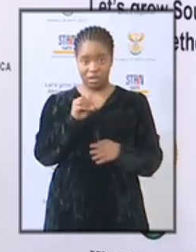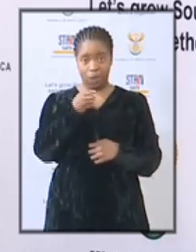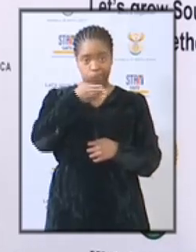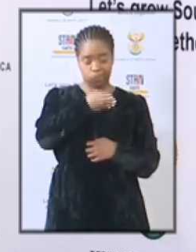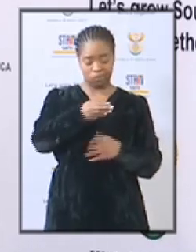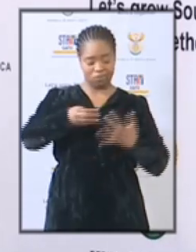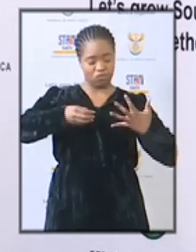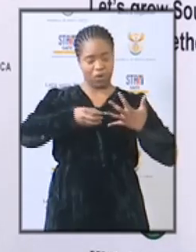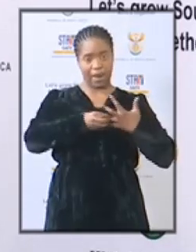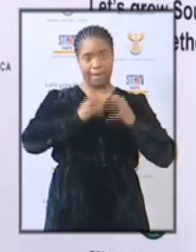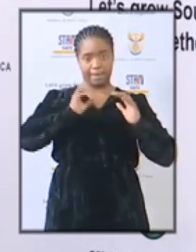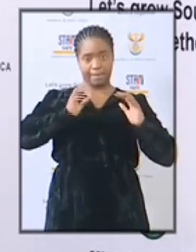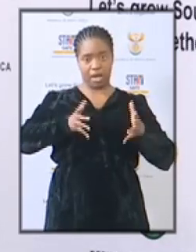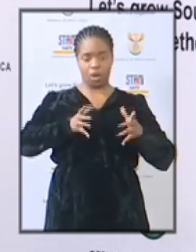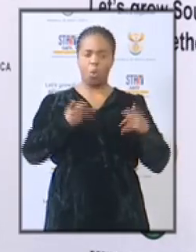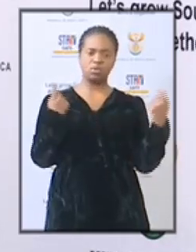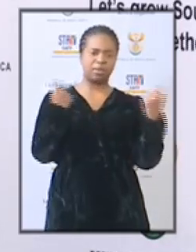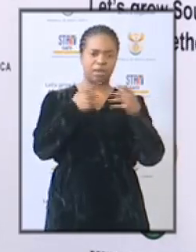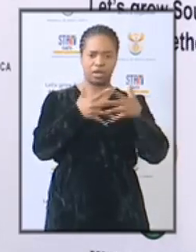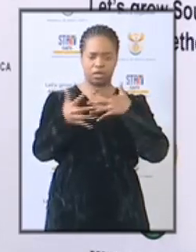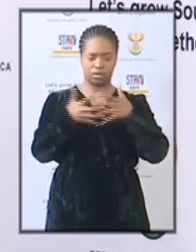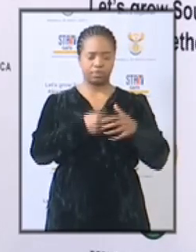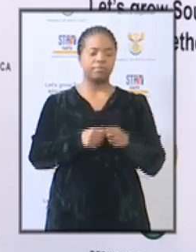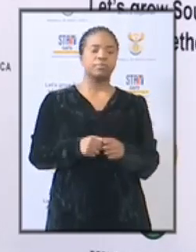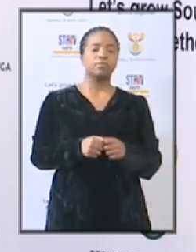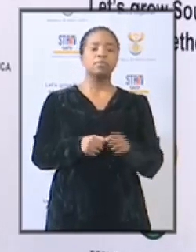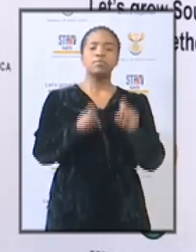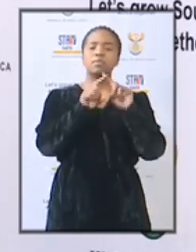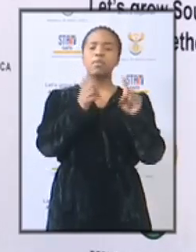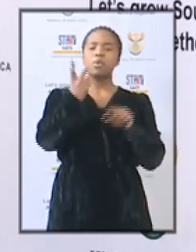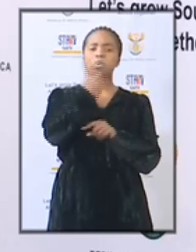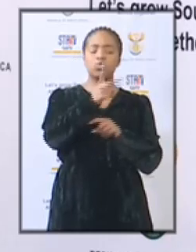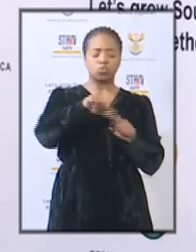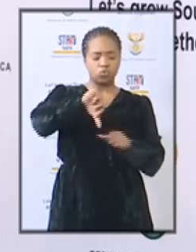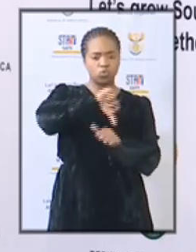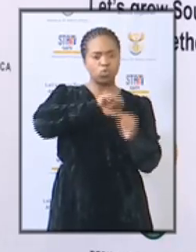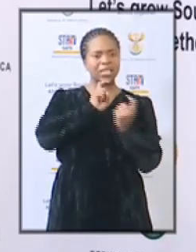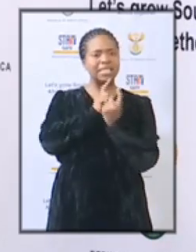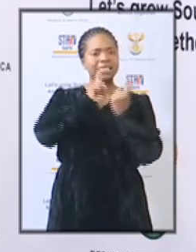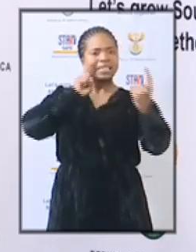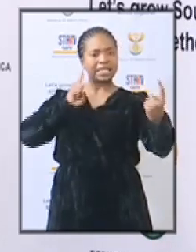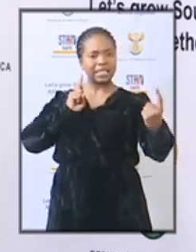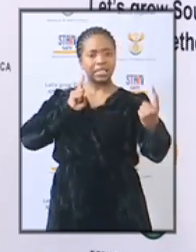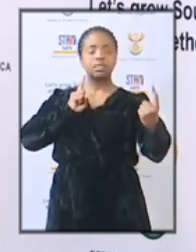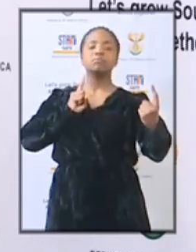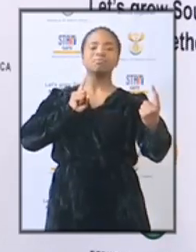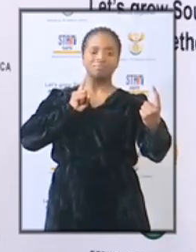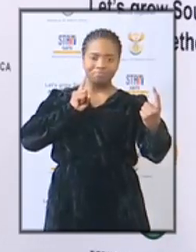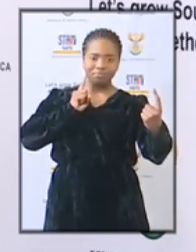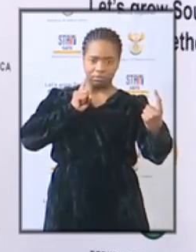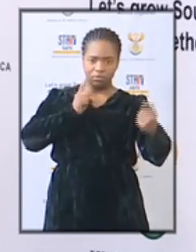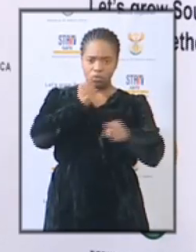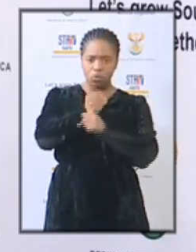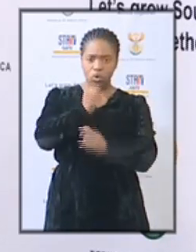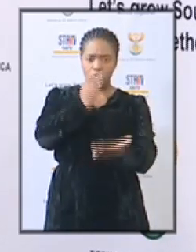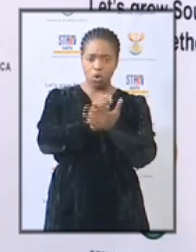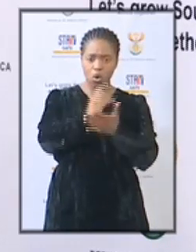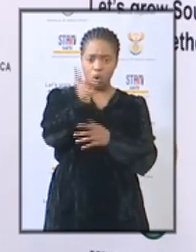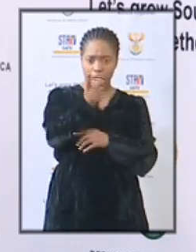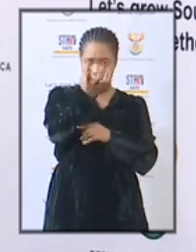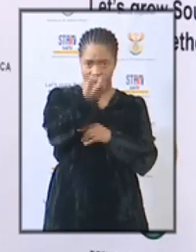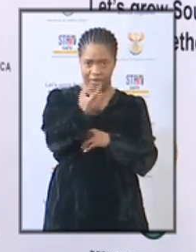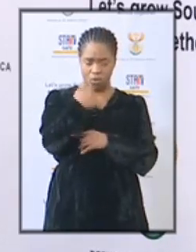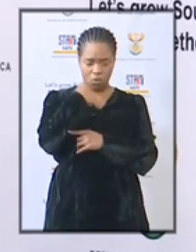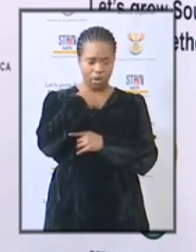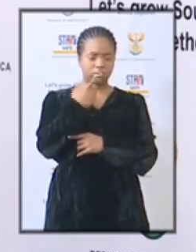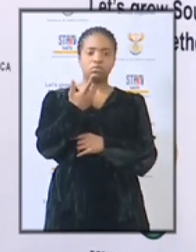that also there must be an emphasis on social distancing. We must ensure that there's sanitizing in terms